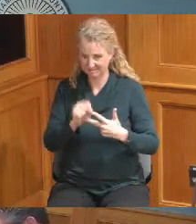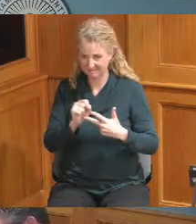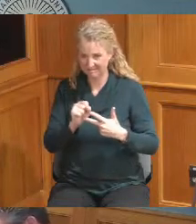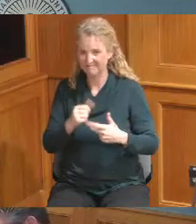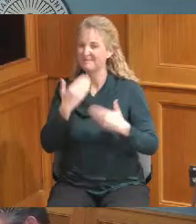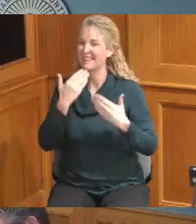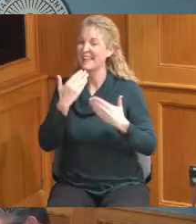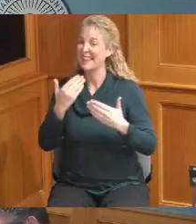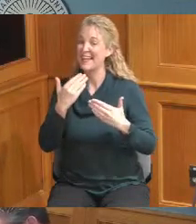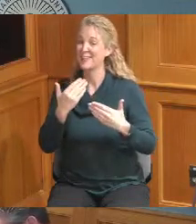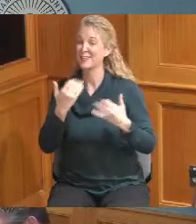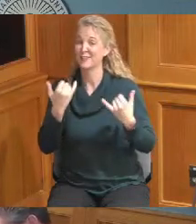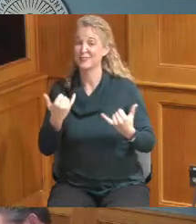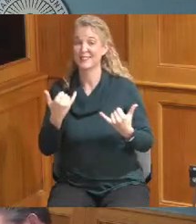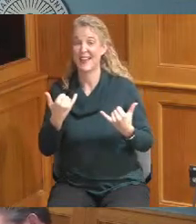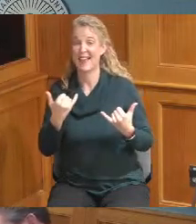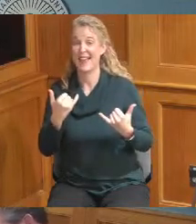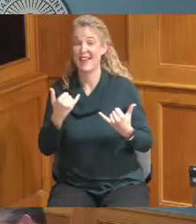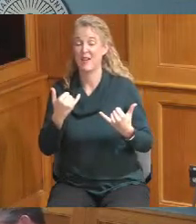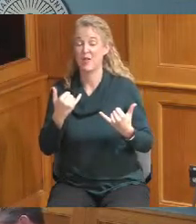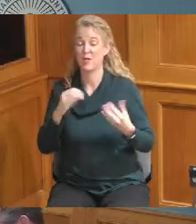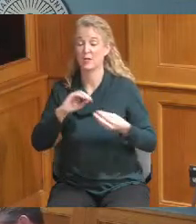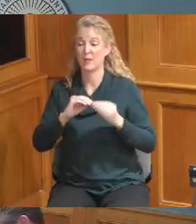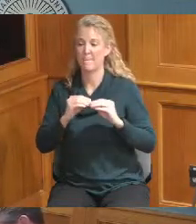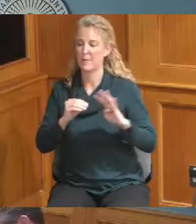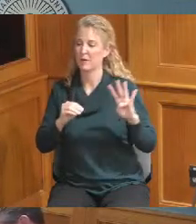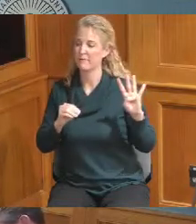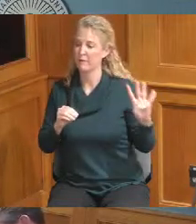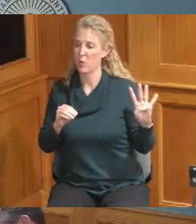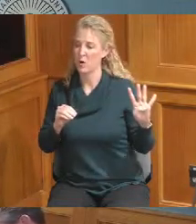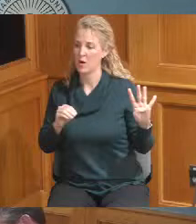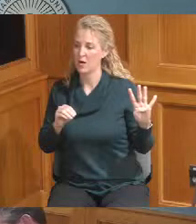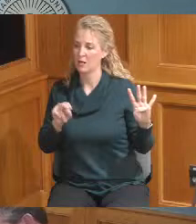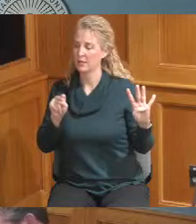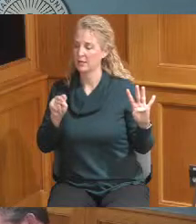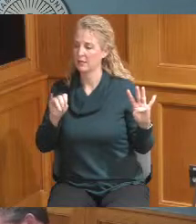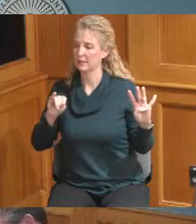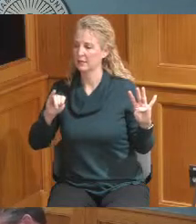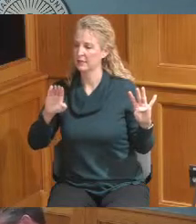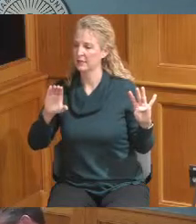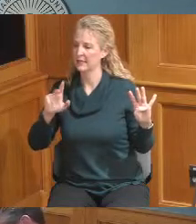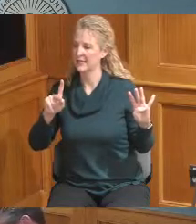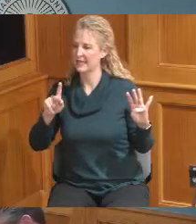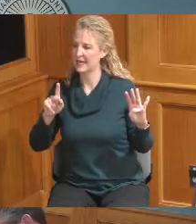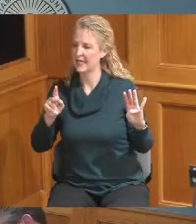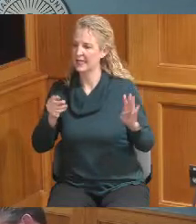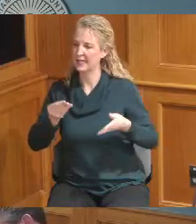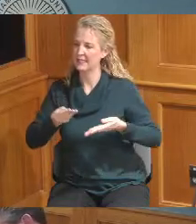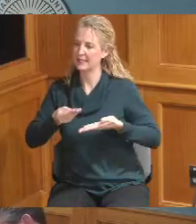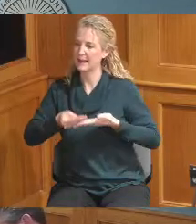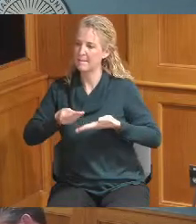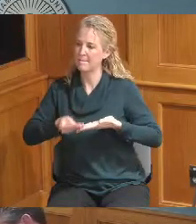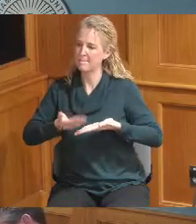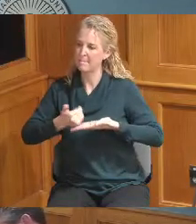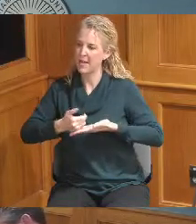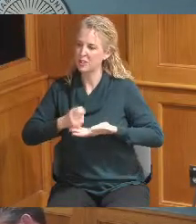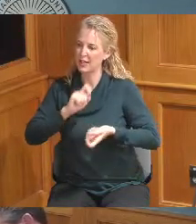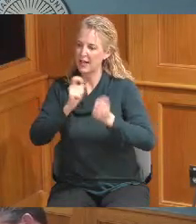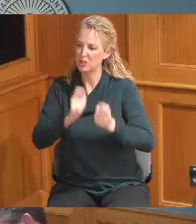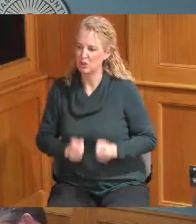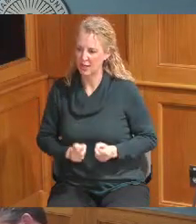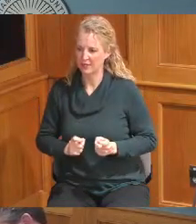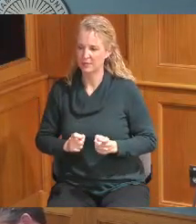Yes. Thank you. All right, and then item number 4 is a budget adjustment for grants through